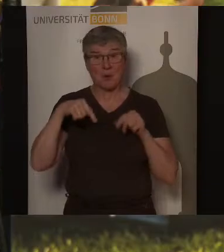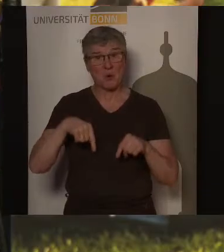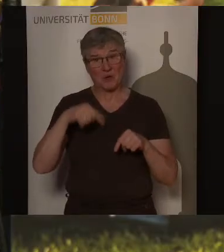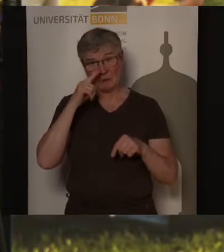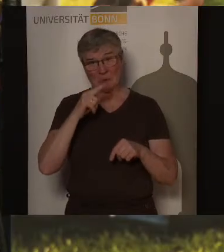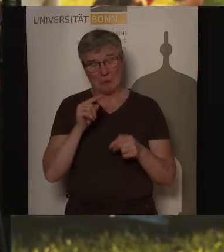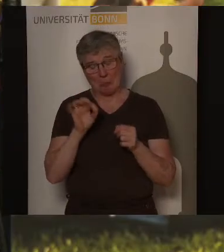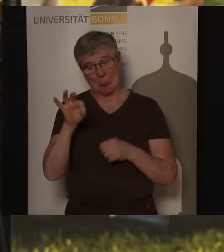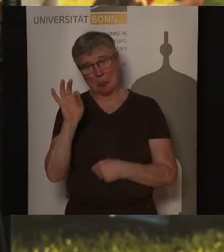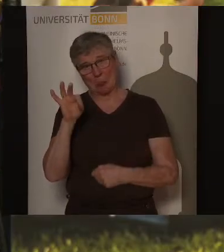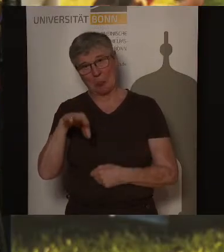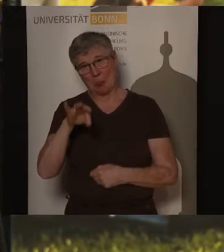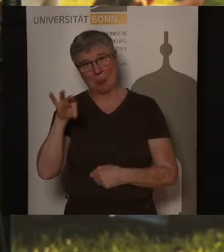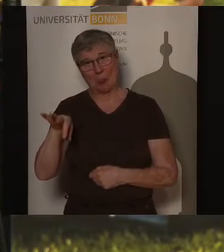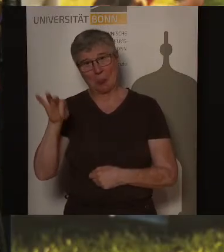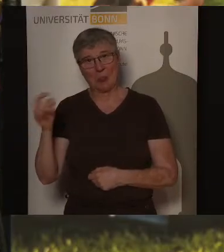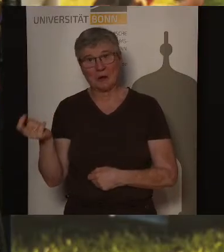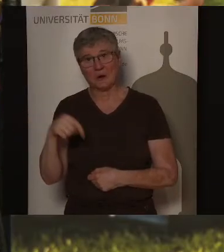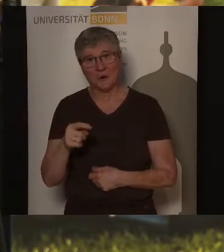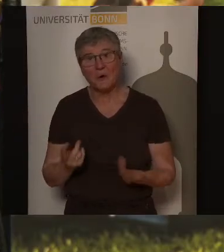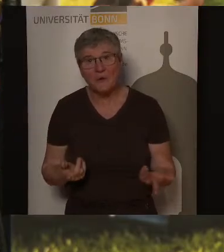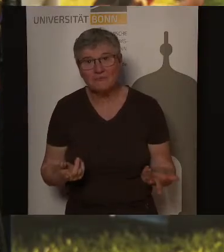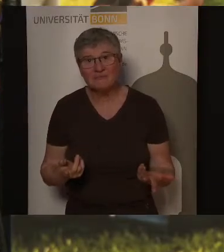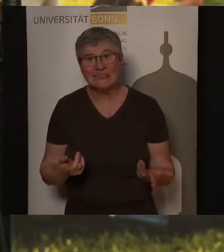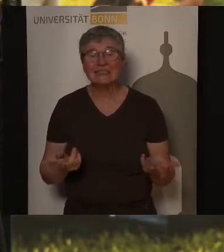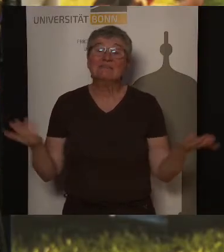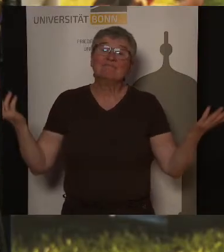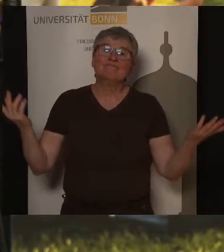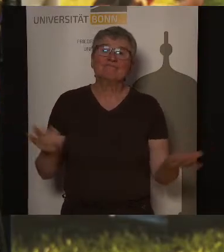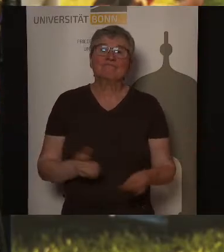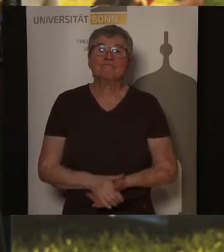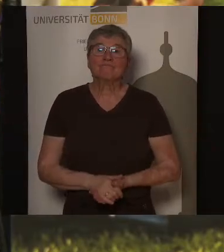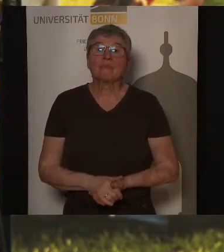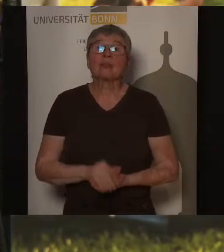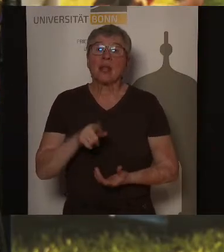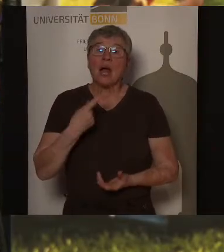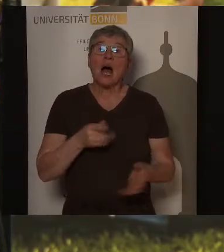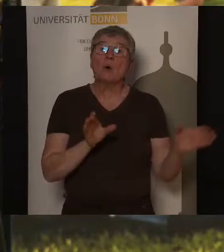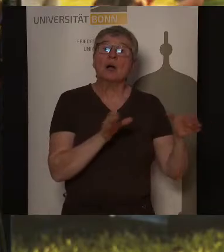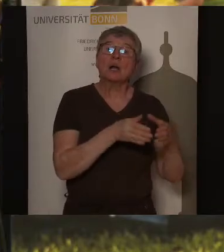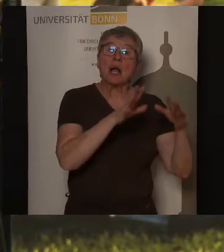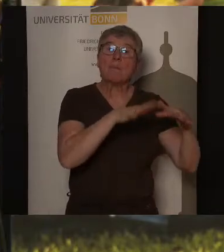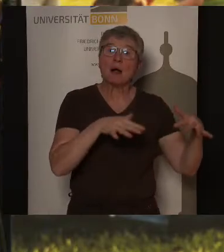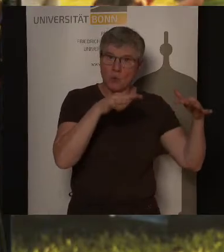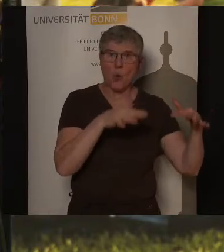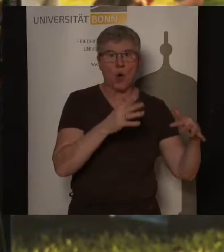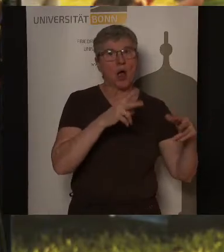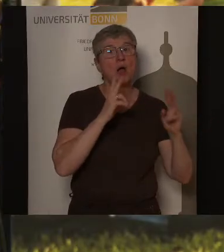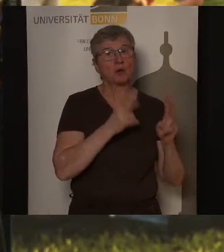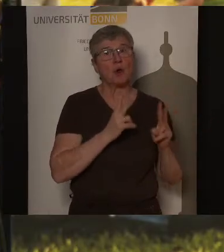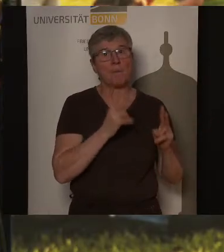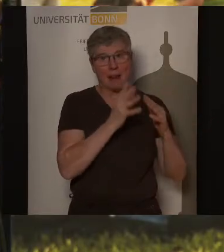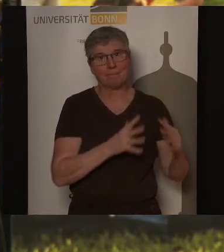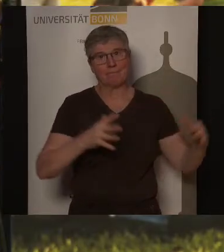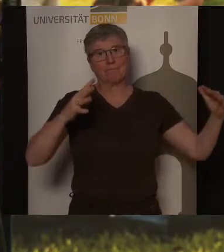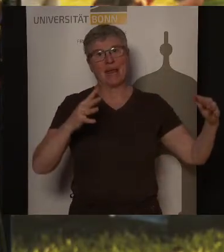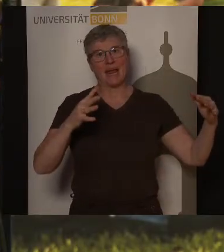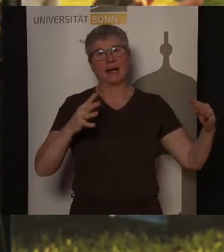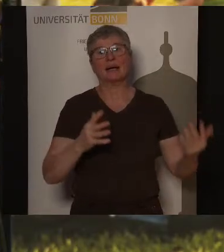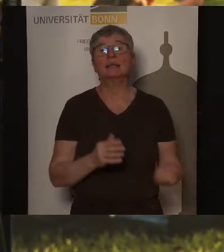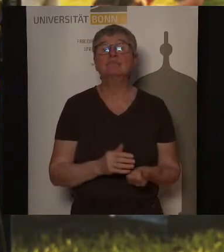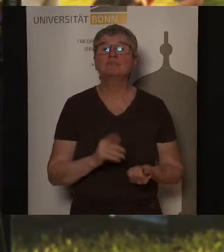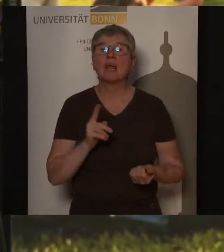representative image of how many we are. So that was just a small selection of people